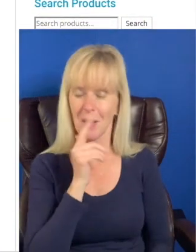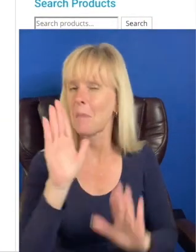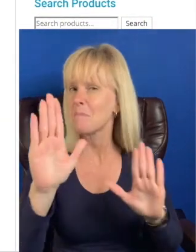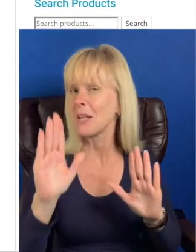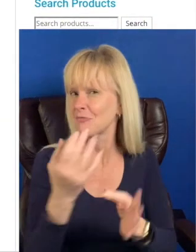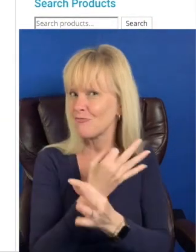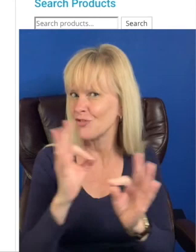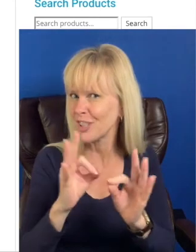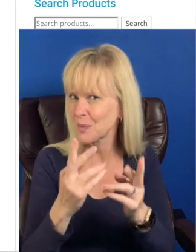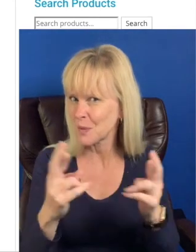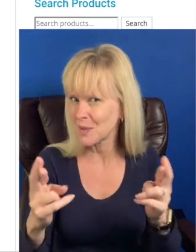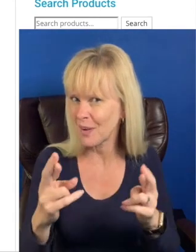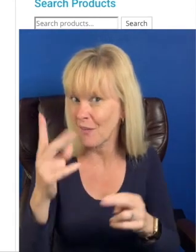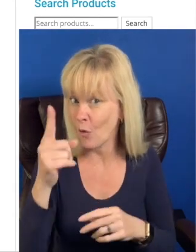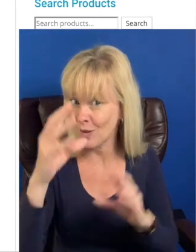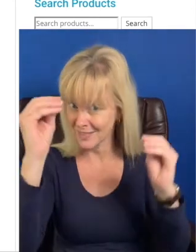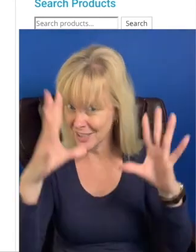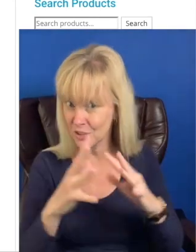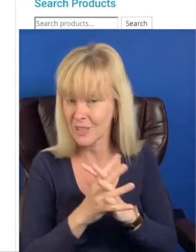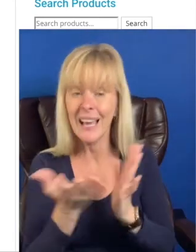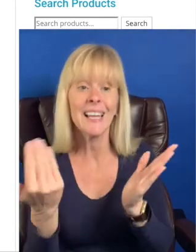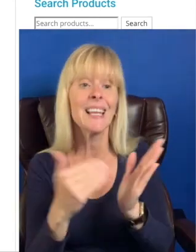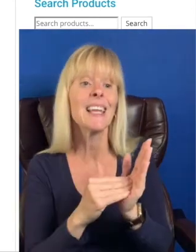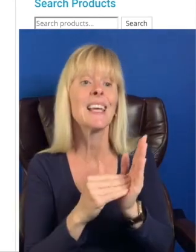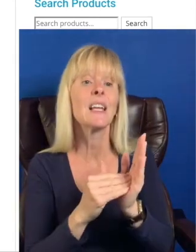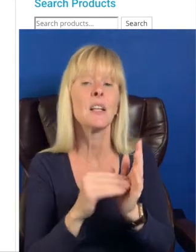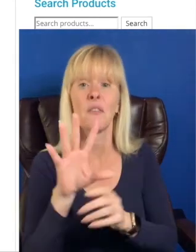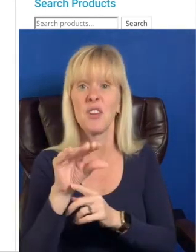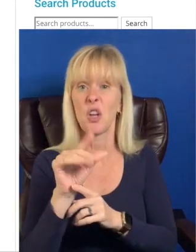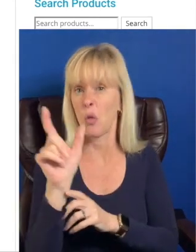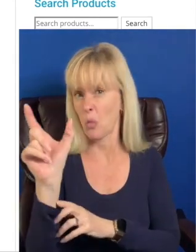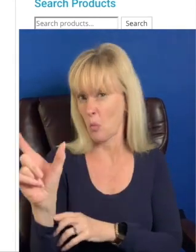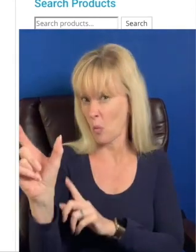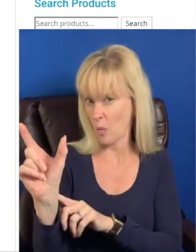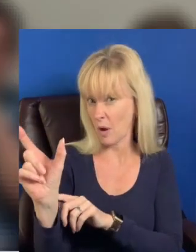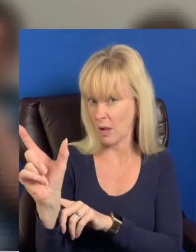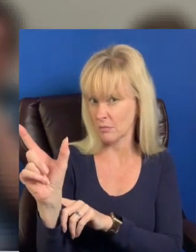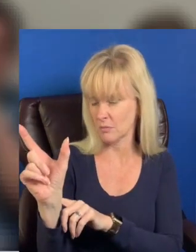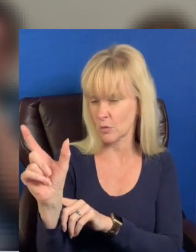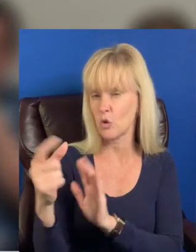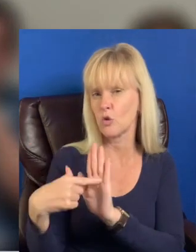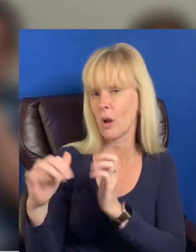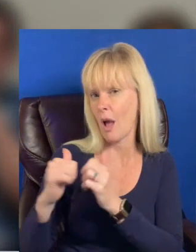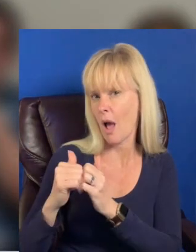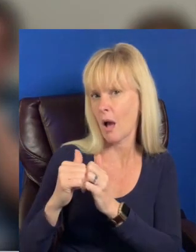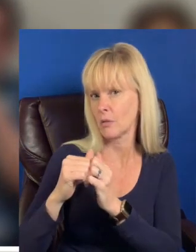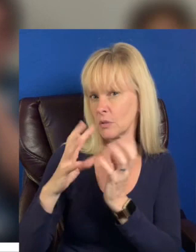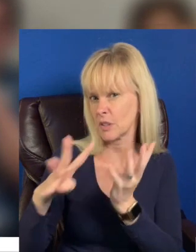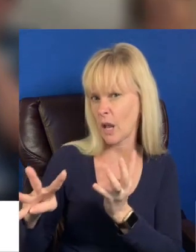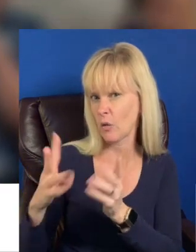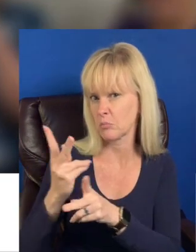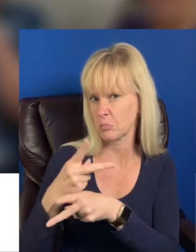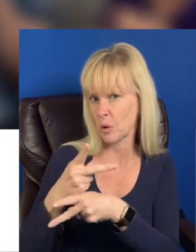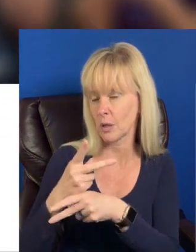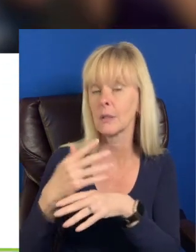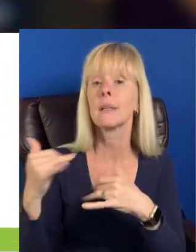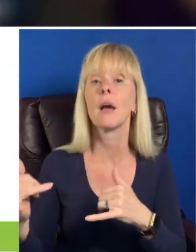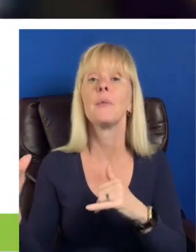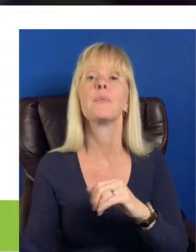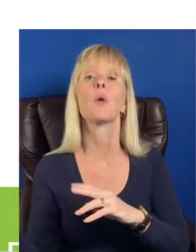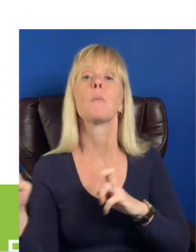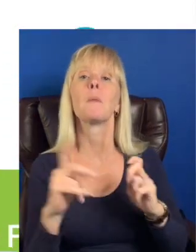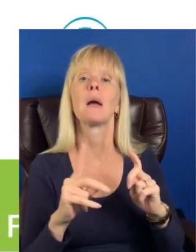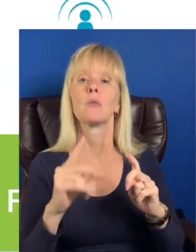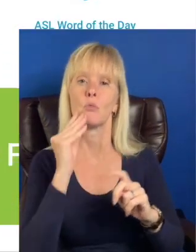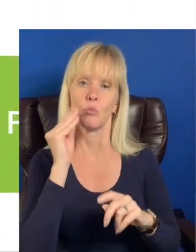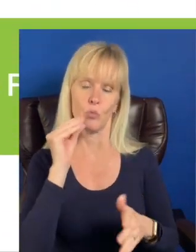free resource for your teachers. And again, right over here, this video on the right shows you how to get your products. But come on to the home page. This is